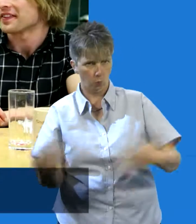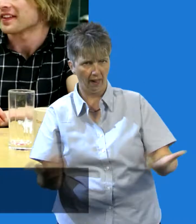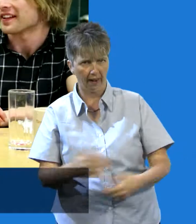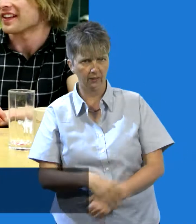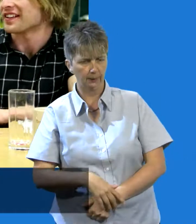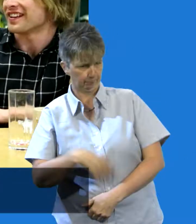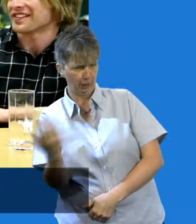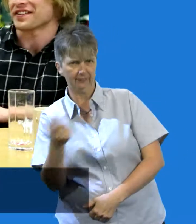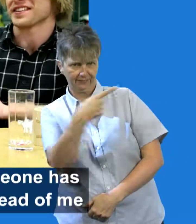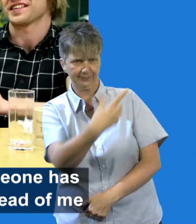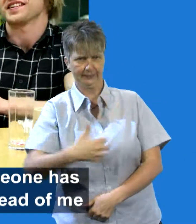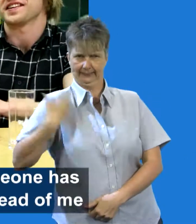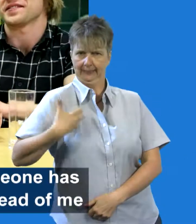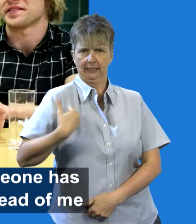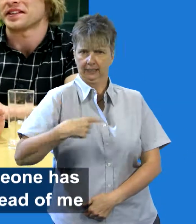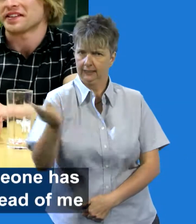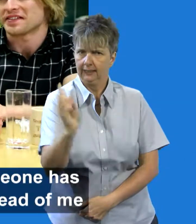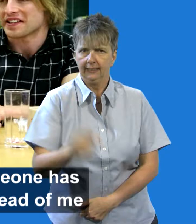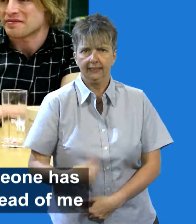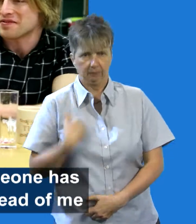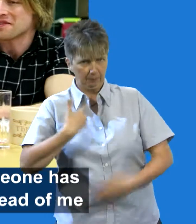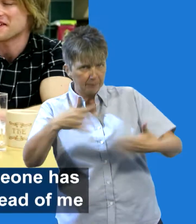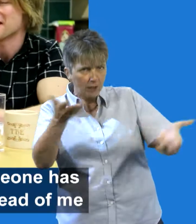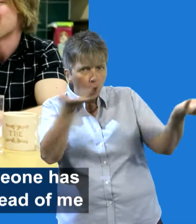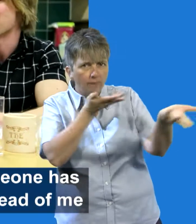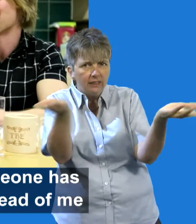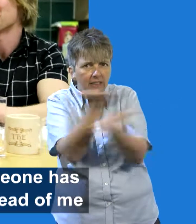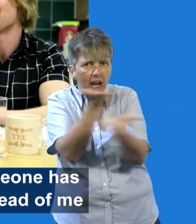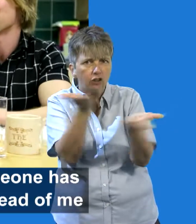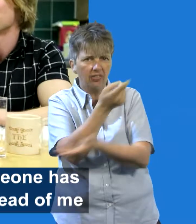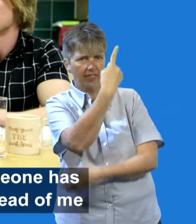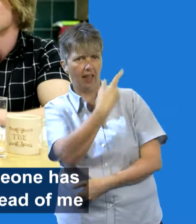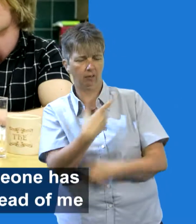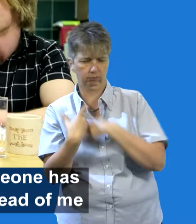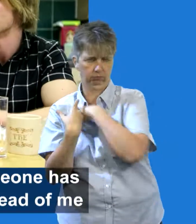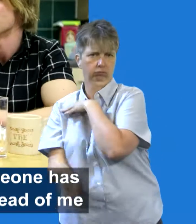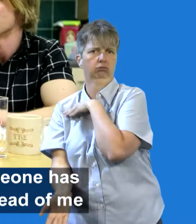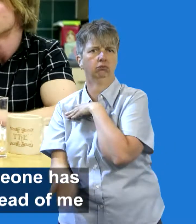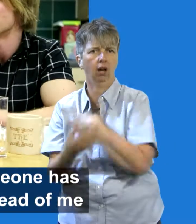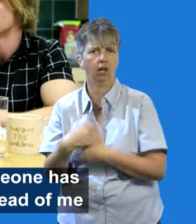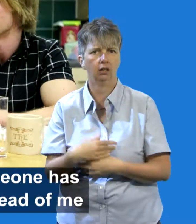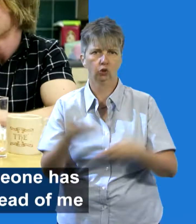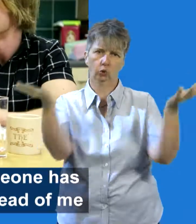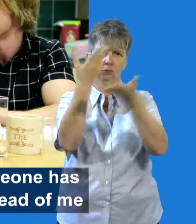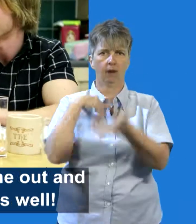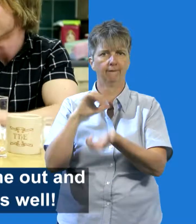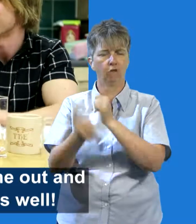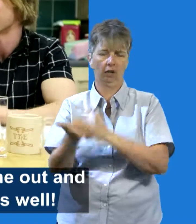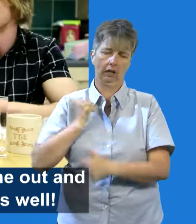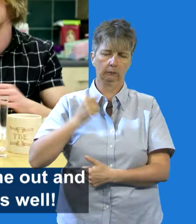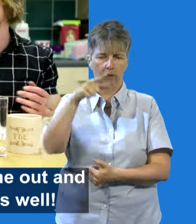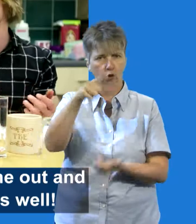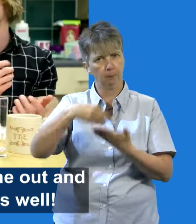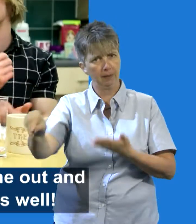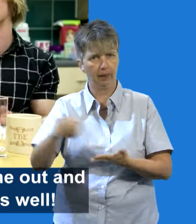should go have ahead. let her, Yeah. I took it home. I've had it before where someone's decided to speak to my friend instead of me. Yes. And this is